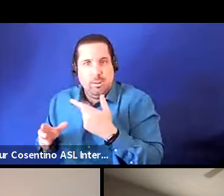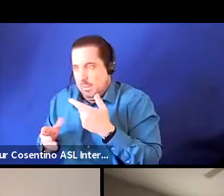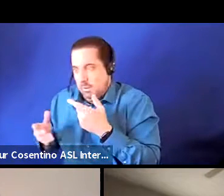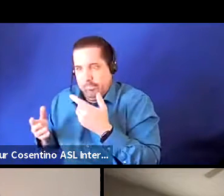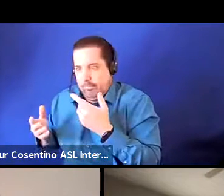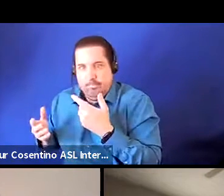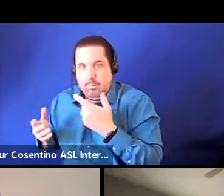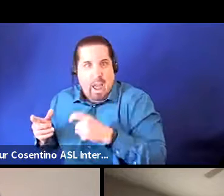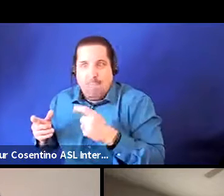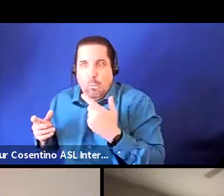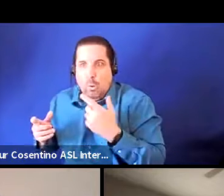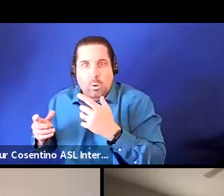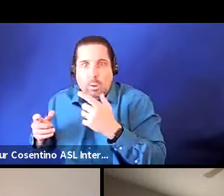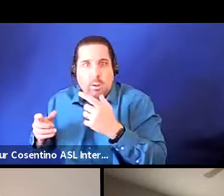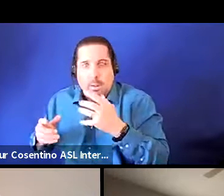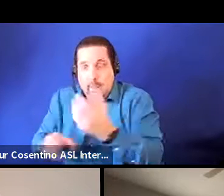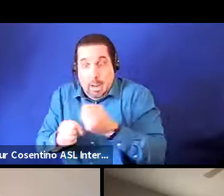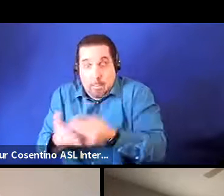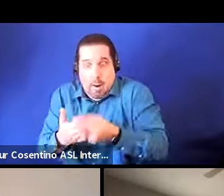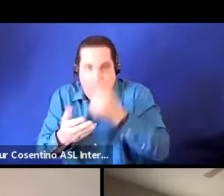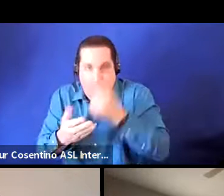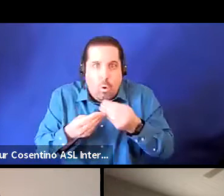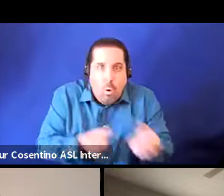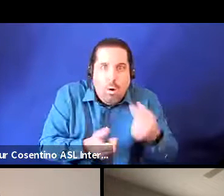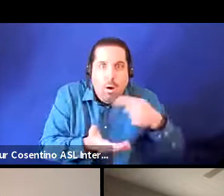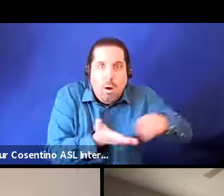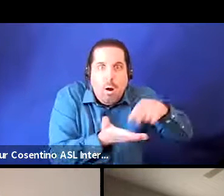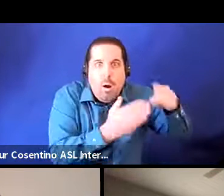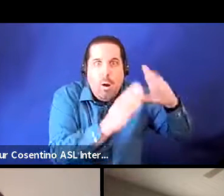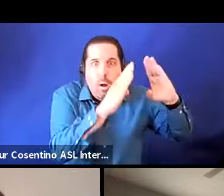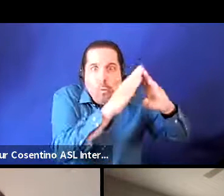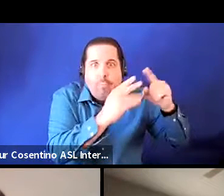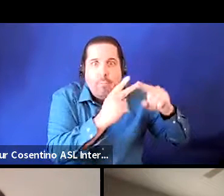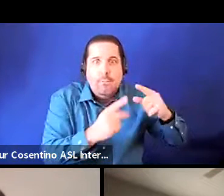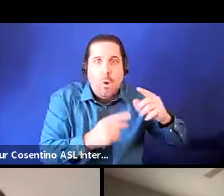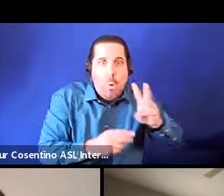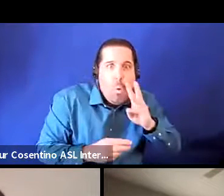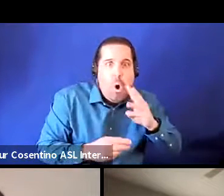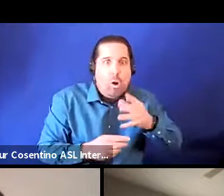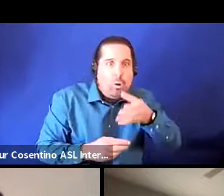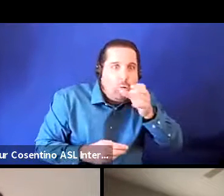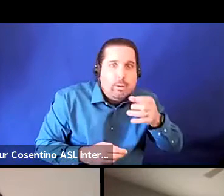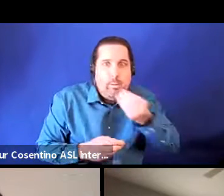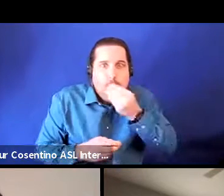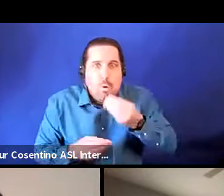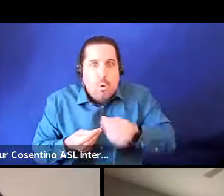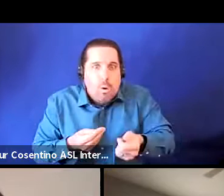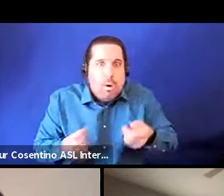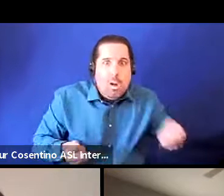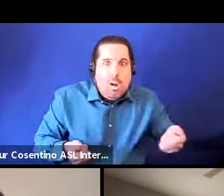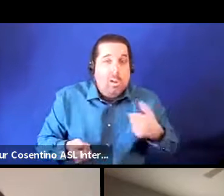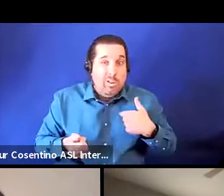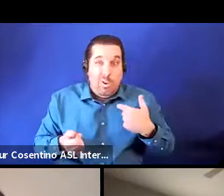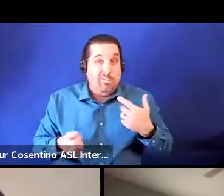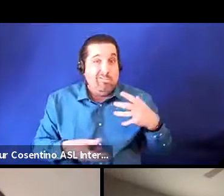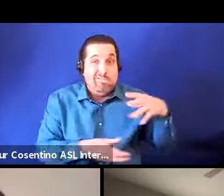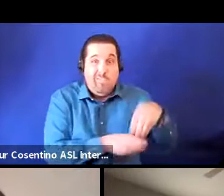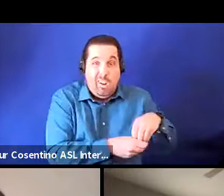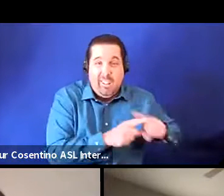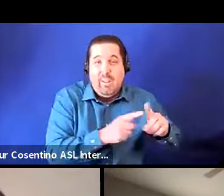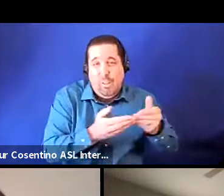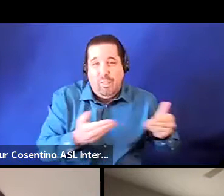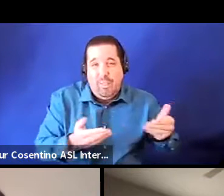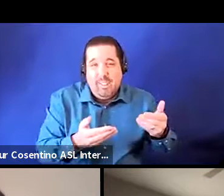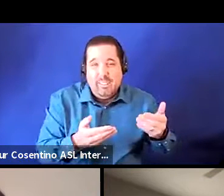need to keep a roof over our head. We need to put food in our stomachs. We need to have water to drink, et cetera. It's just essential. So I got myself caught up in different